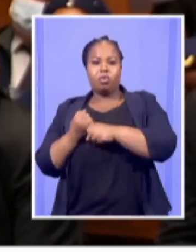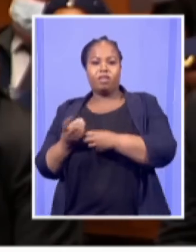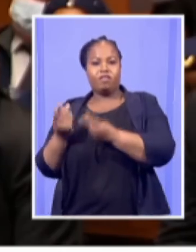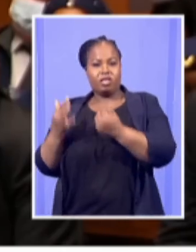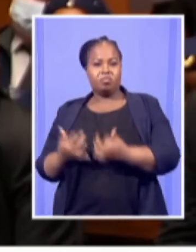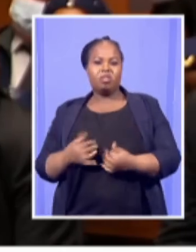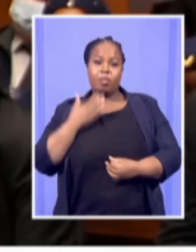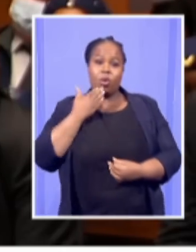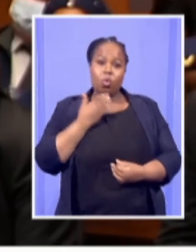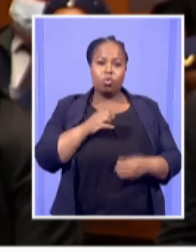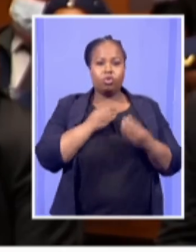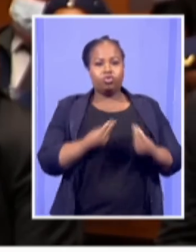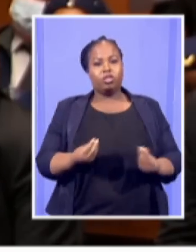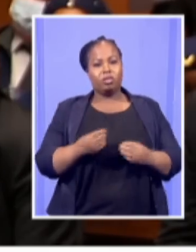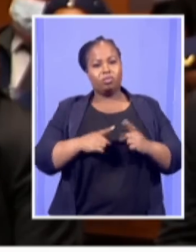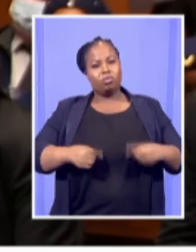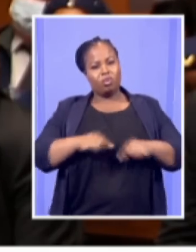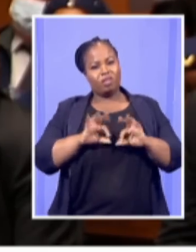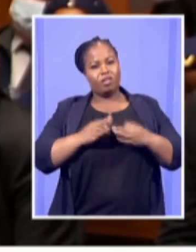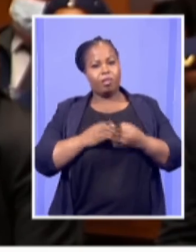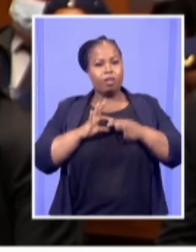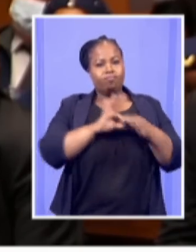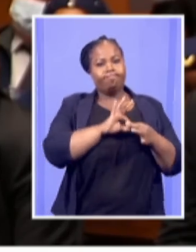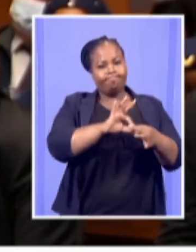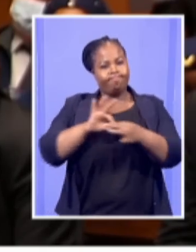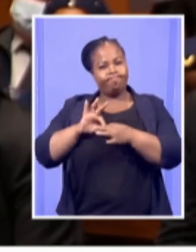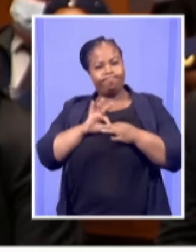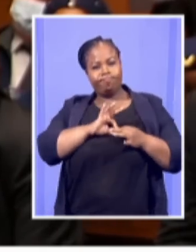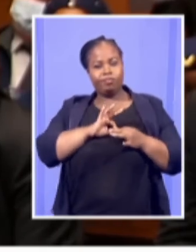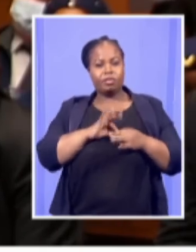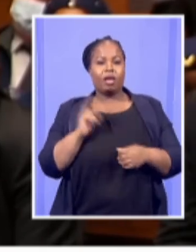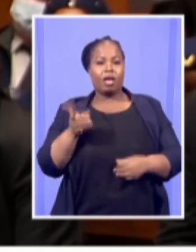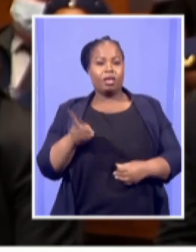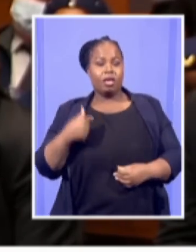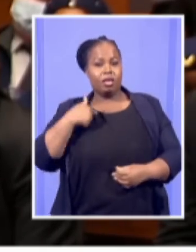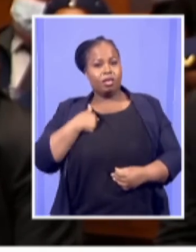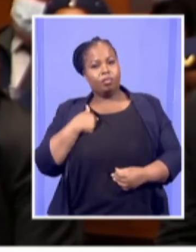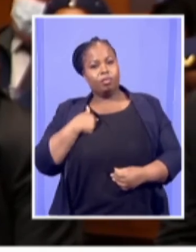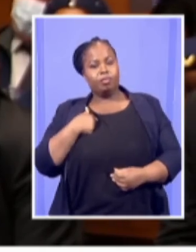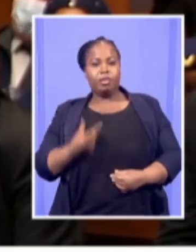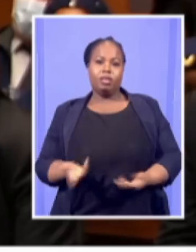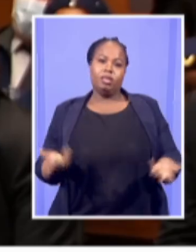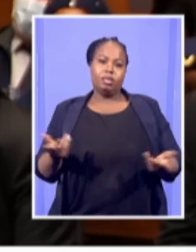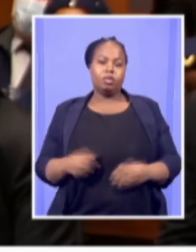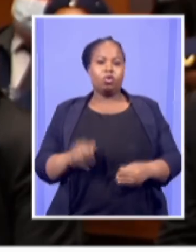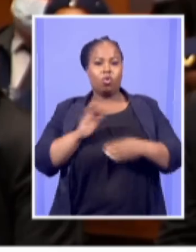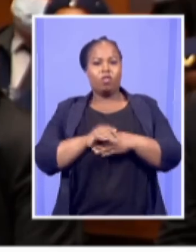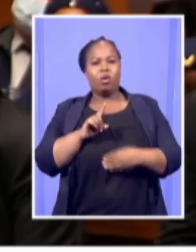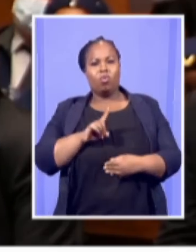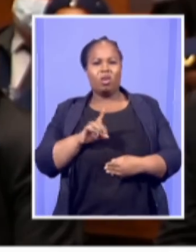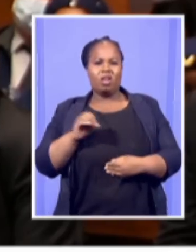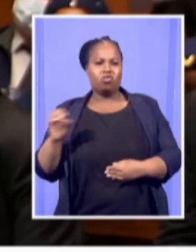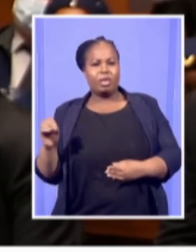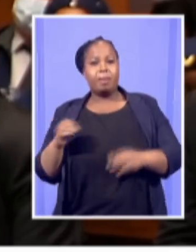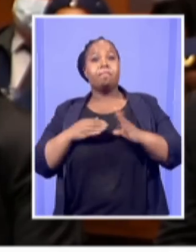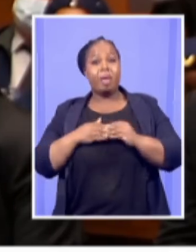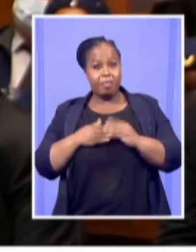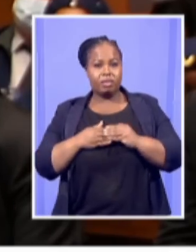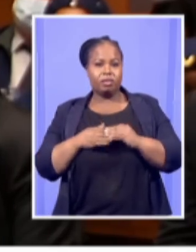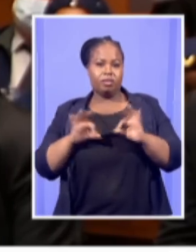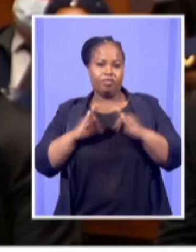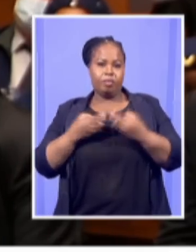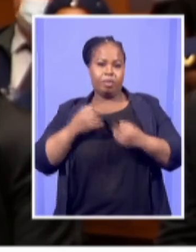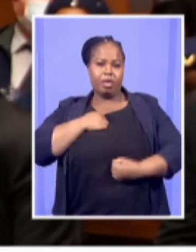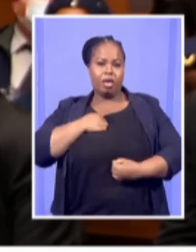children. As a family, we share a close-knit bond. In addition, I have more than 100 greater family members,